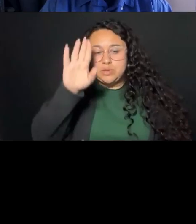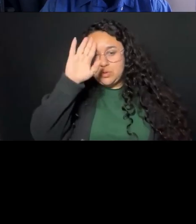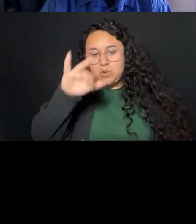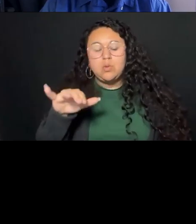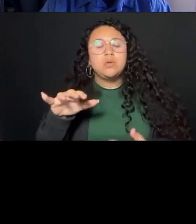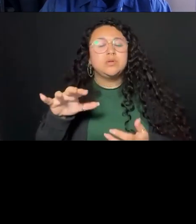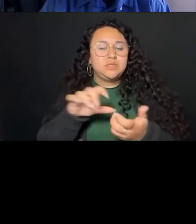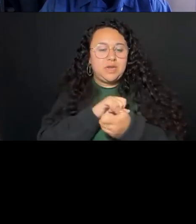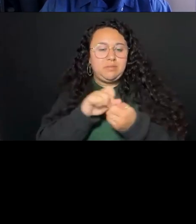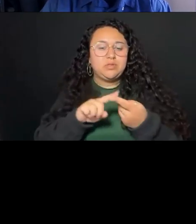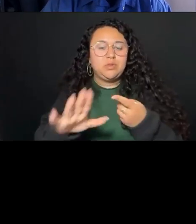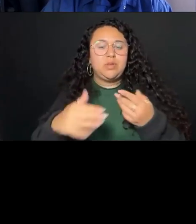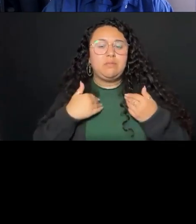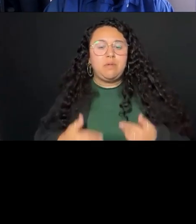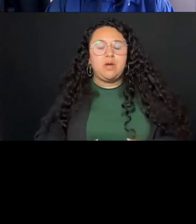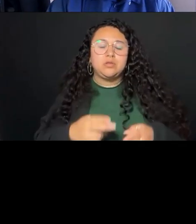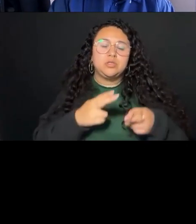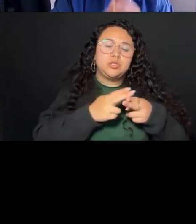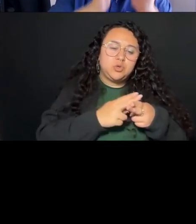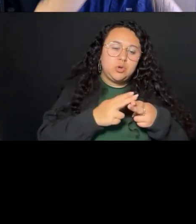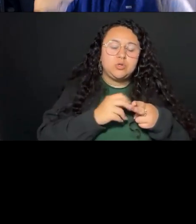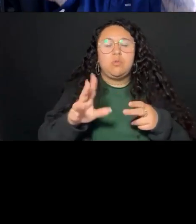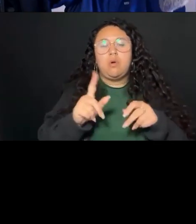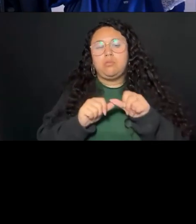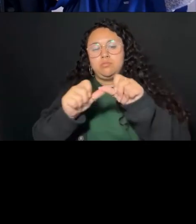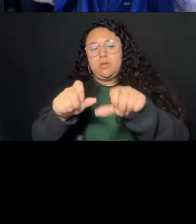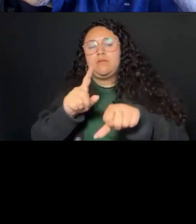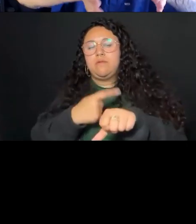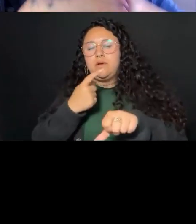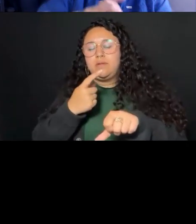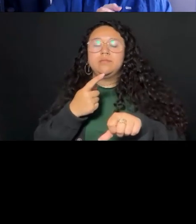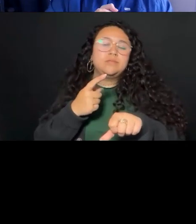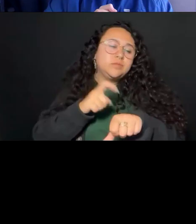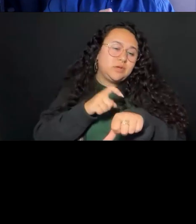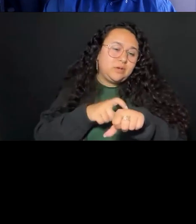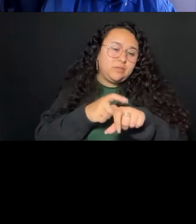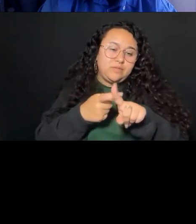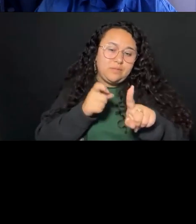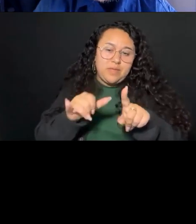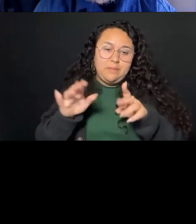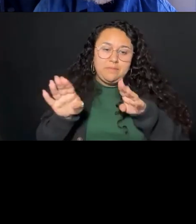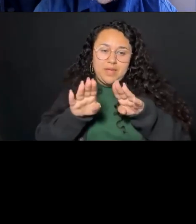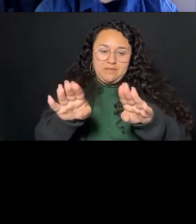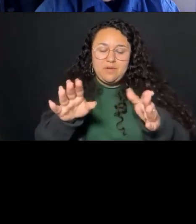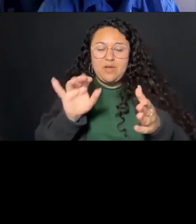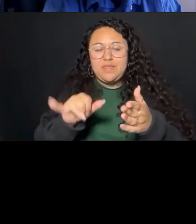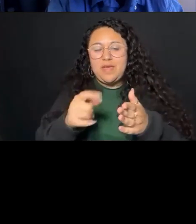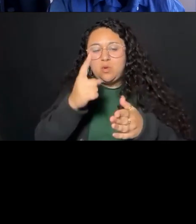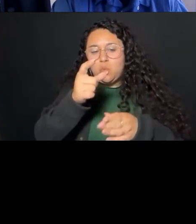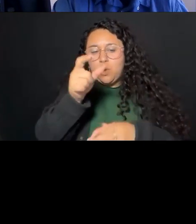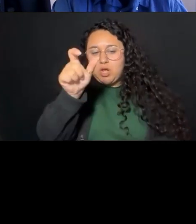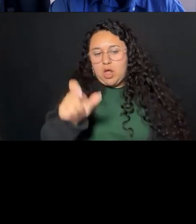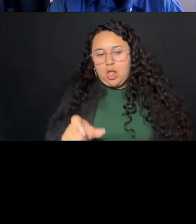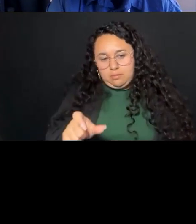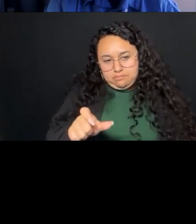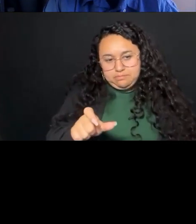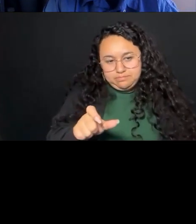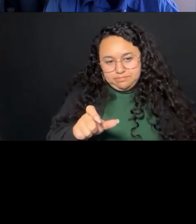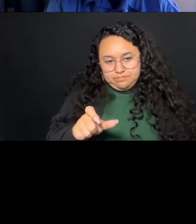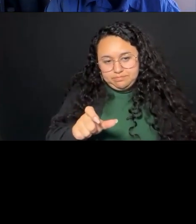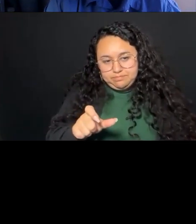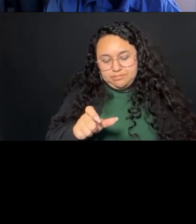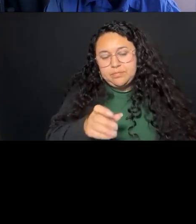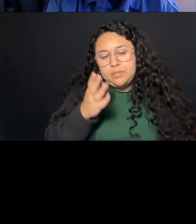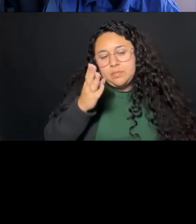long term, from that behavior. So that's kind of the one column of a person that may not perceive that to